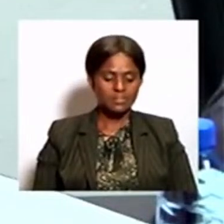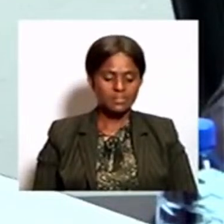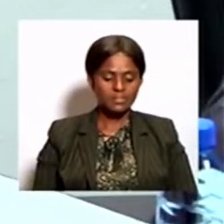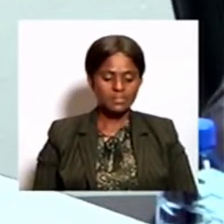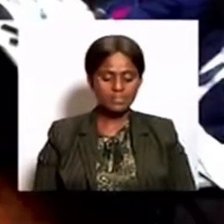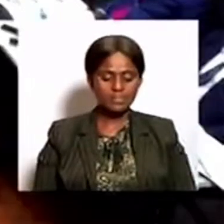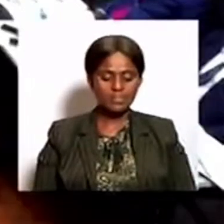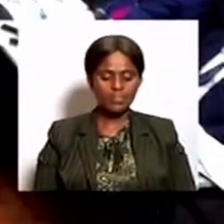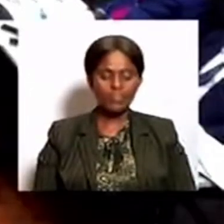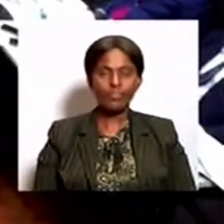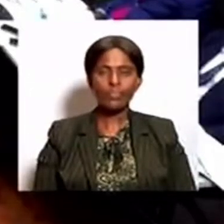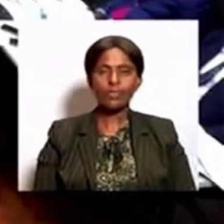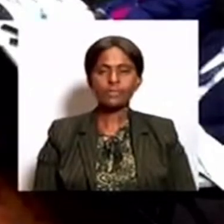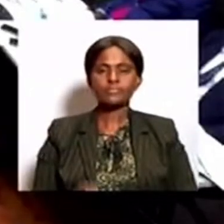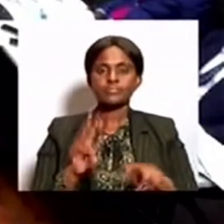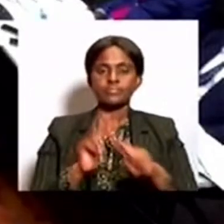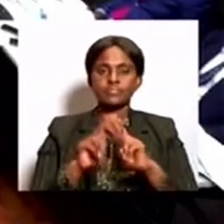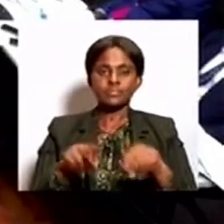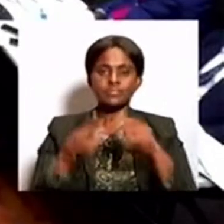Thank you, Chair.